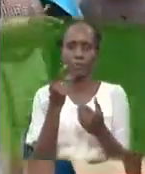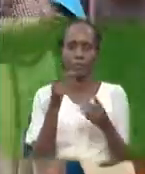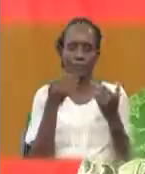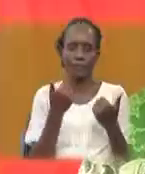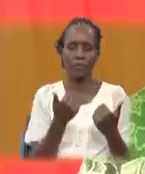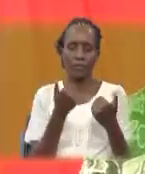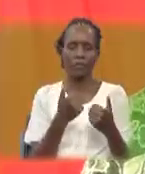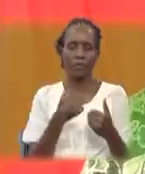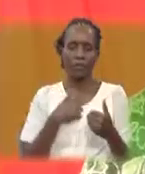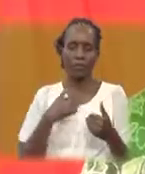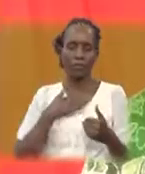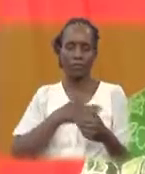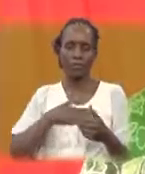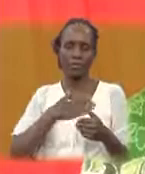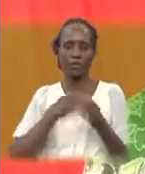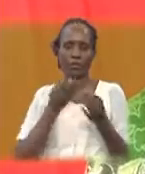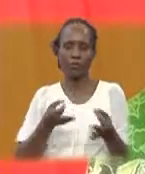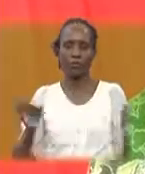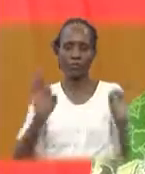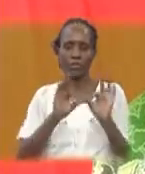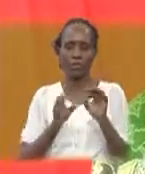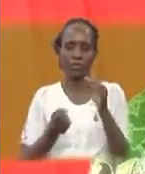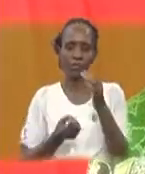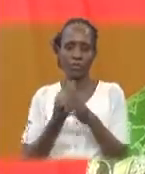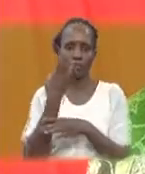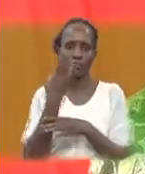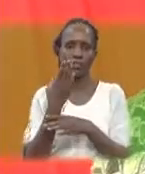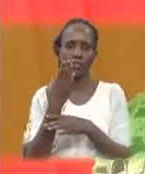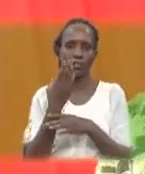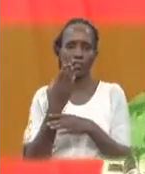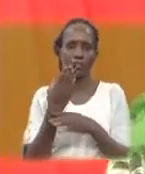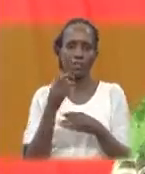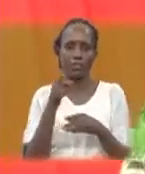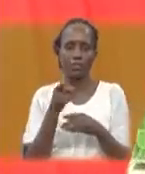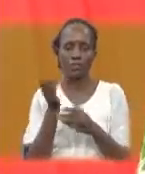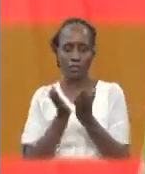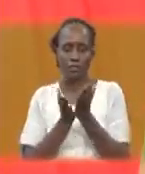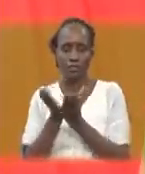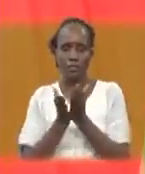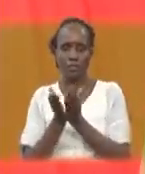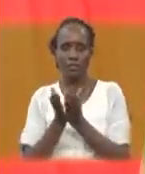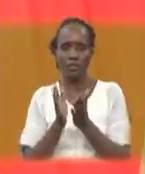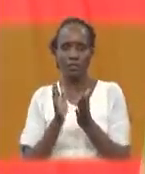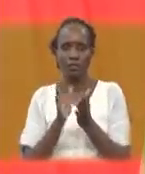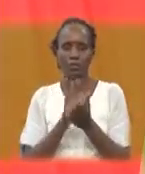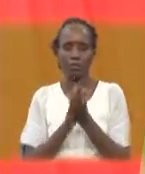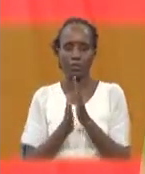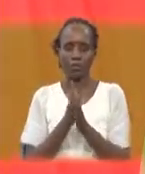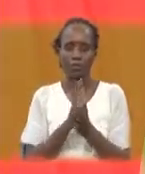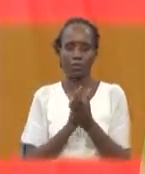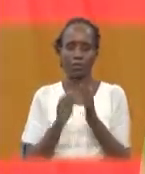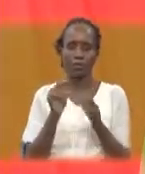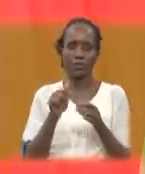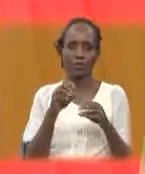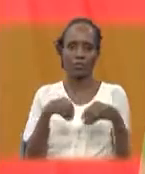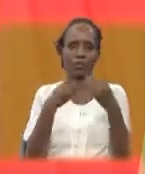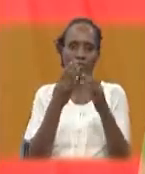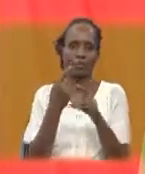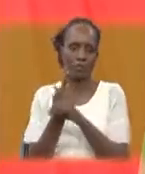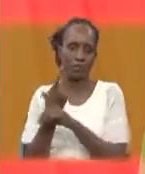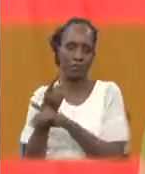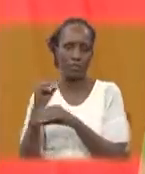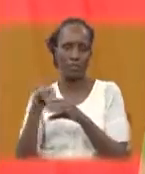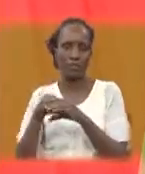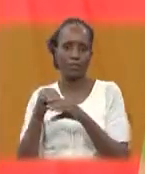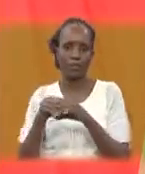Finally, it is now my pleasure to officially launch the consultancy services whose output will deliver various